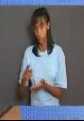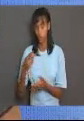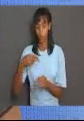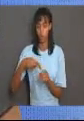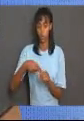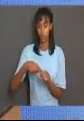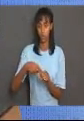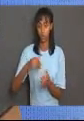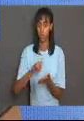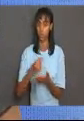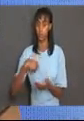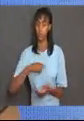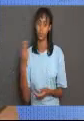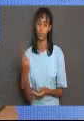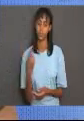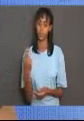fuels that we use.